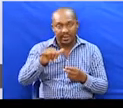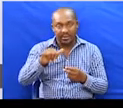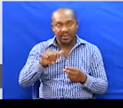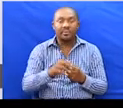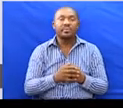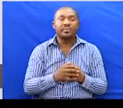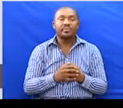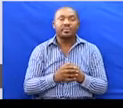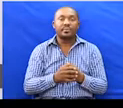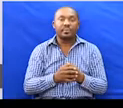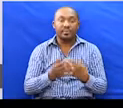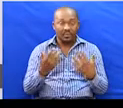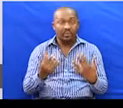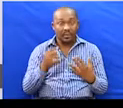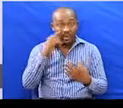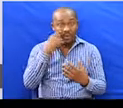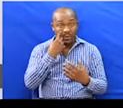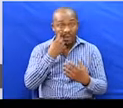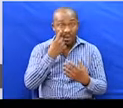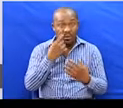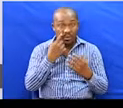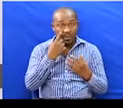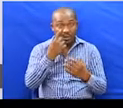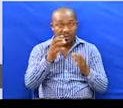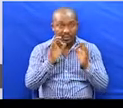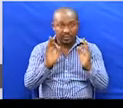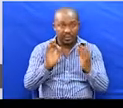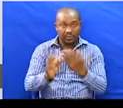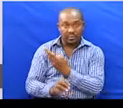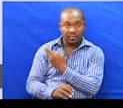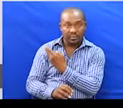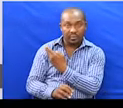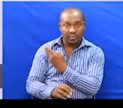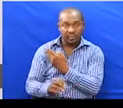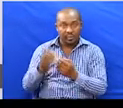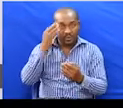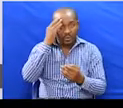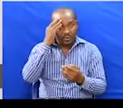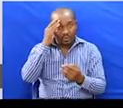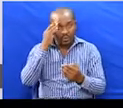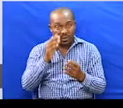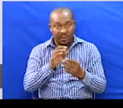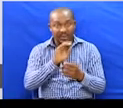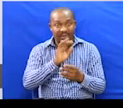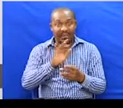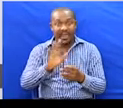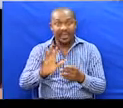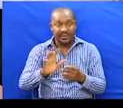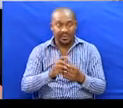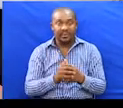Once again, try to look very well in order to know the spelling and write the